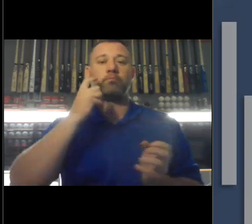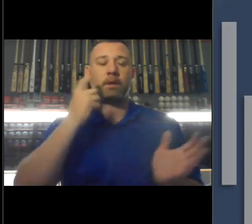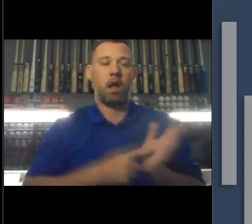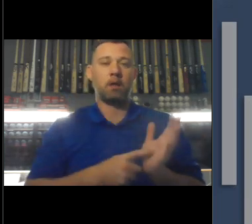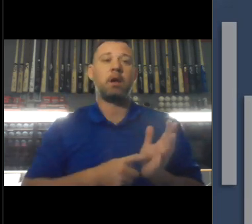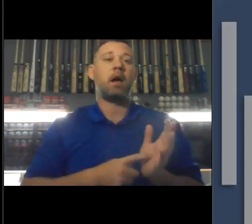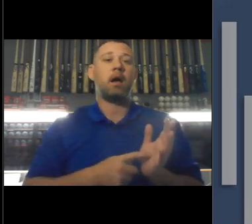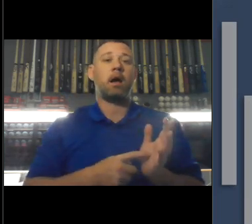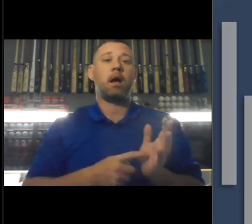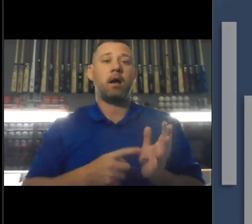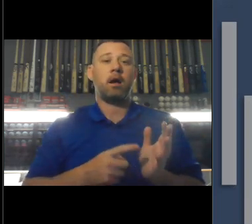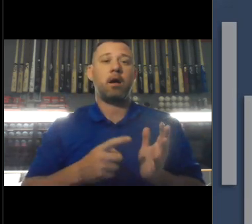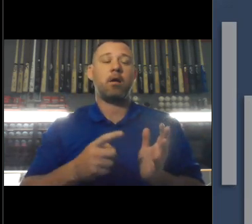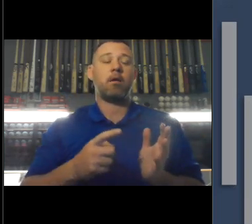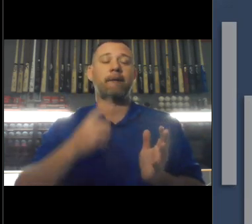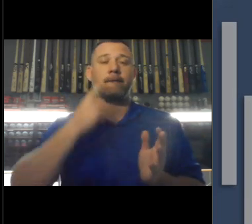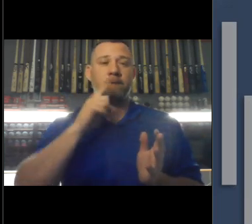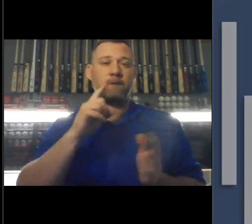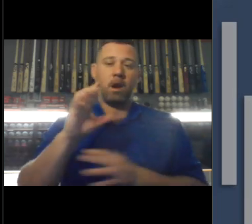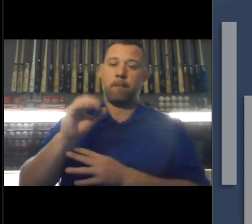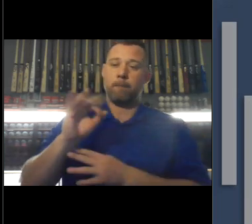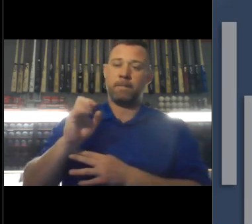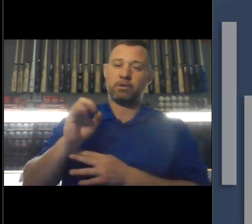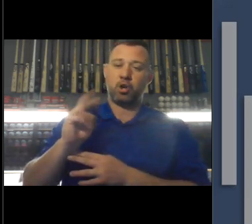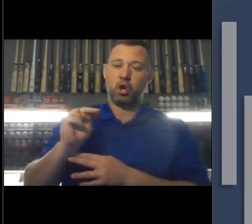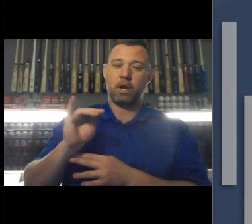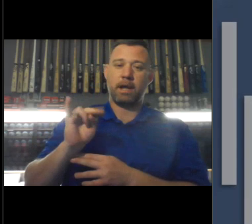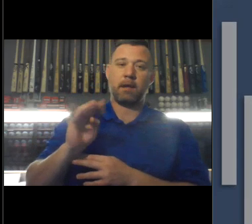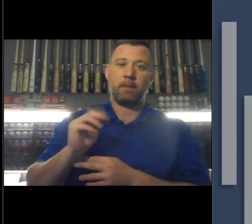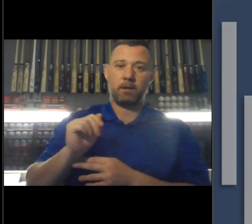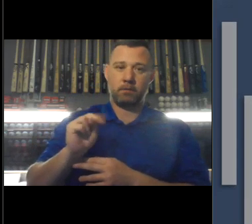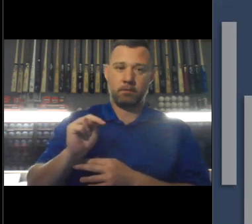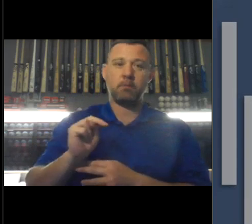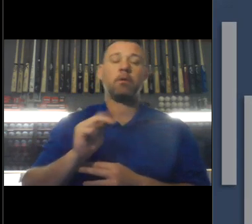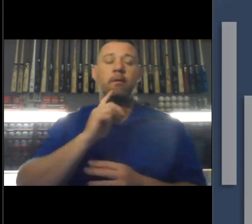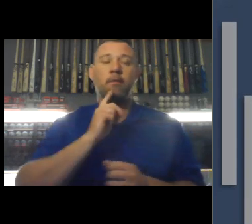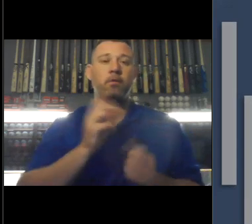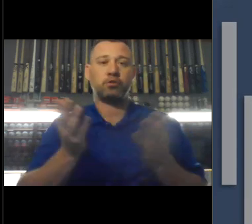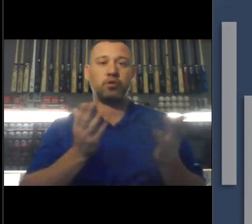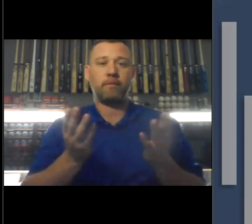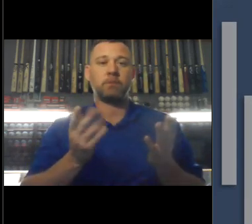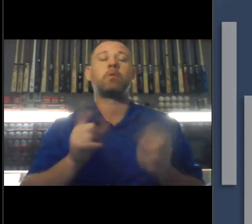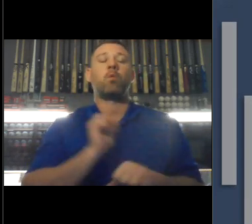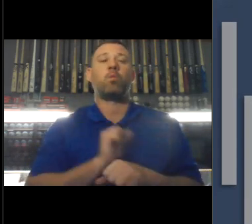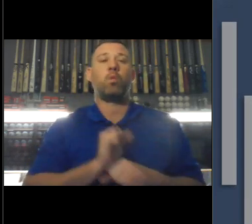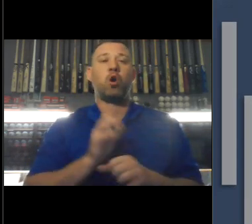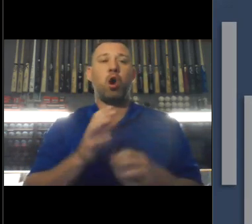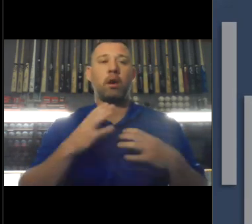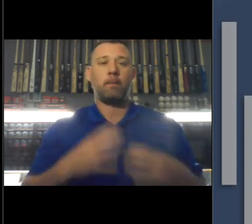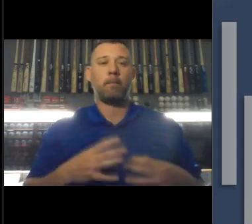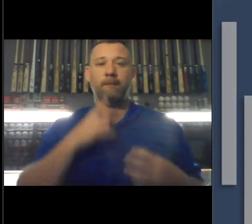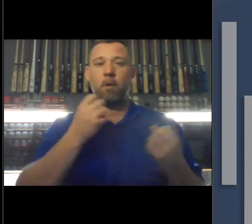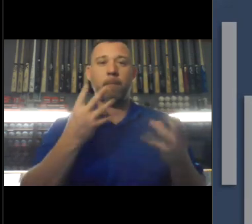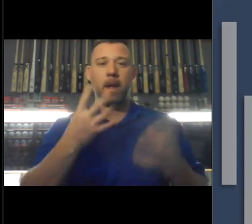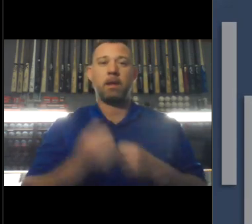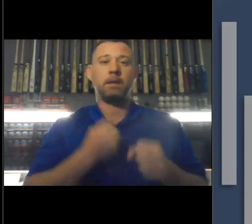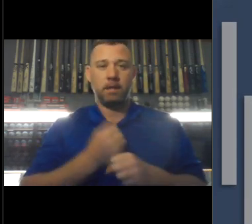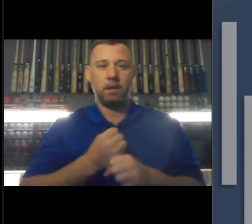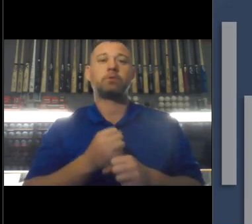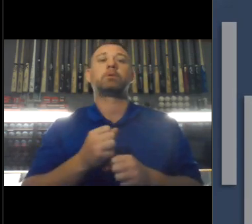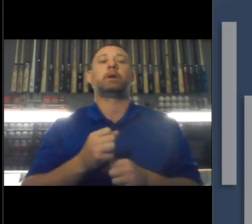former Commissioner Inman for her service. You know, her work on the commission for many years, particularly in the area of